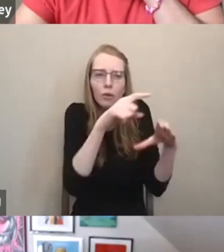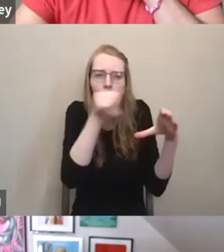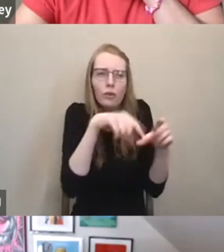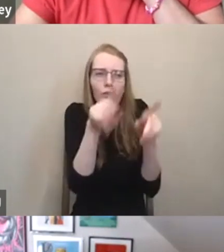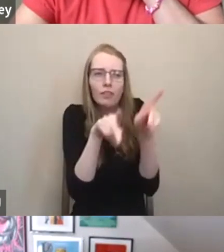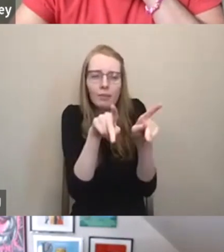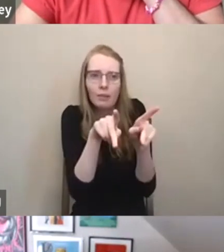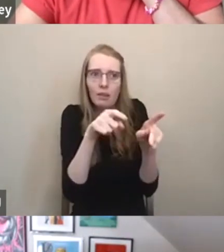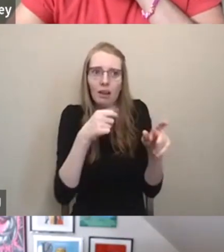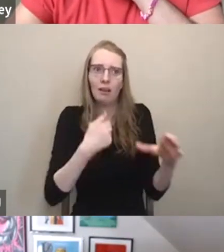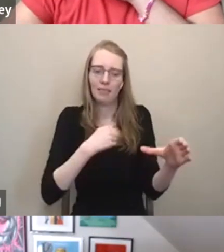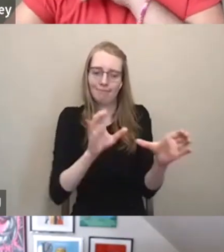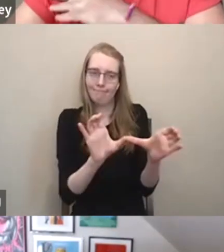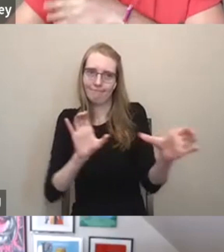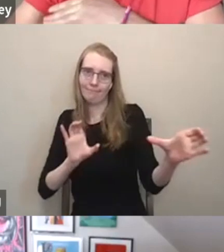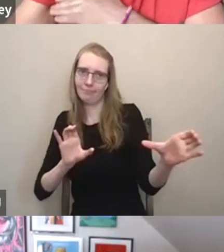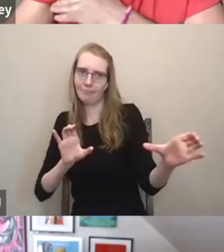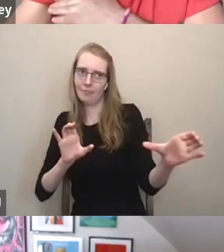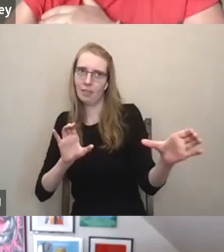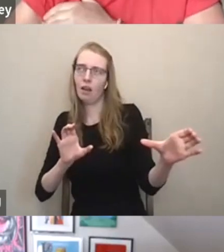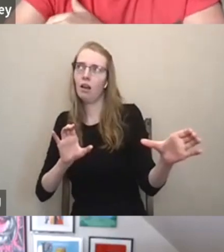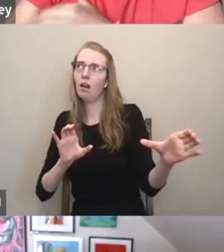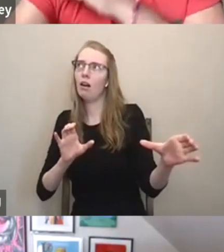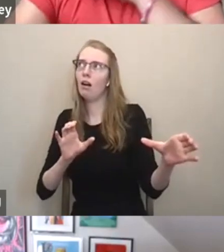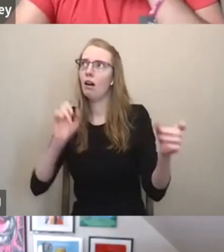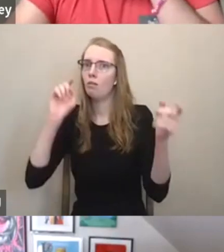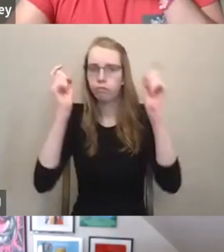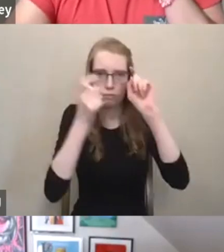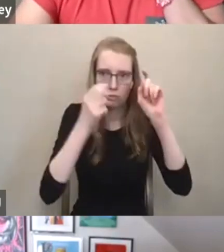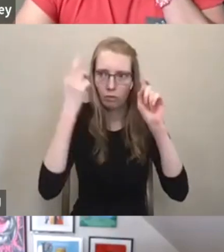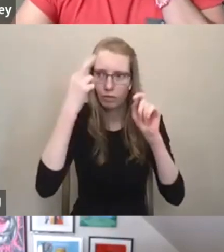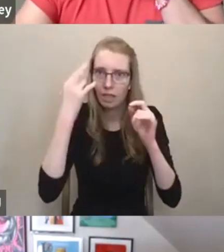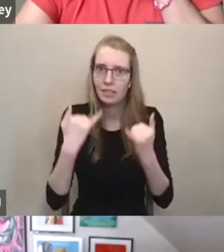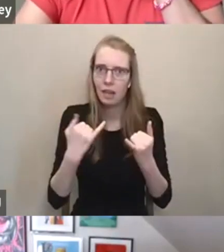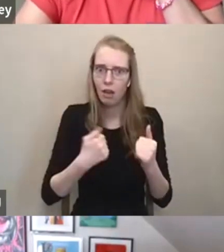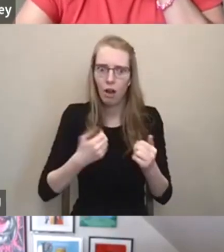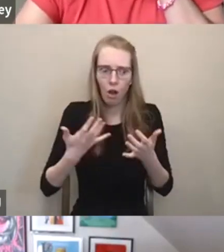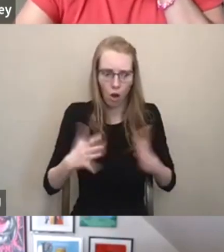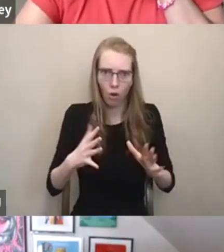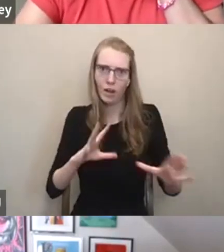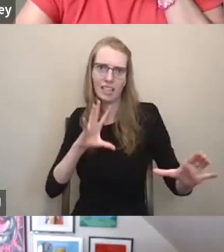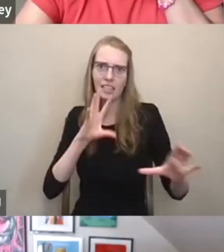already part of the community. I am already an artist that does these things, and